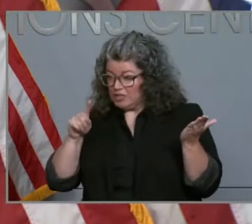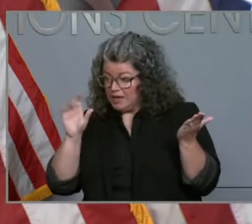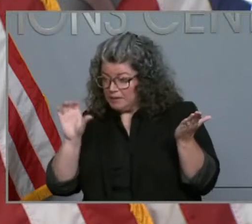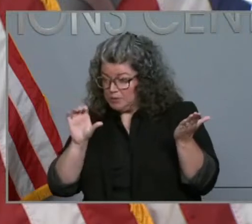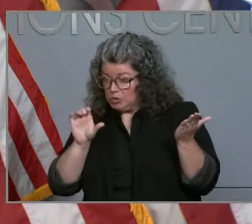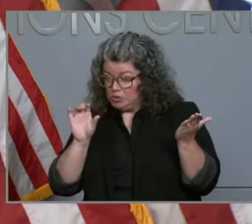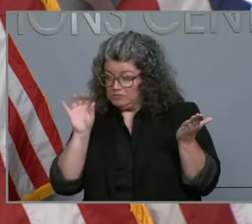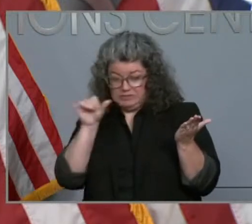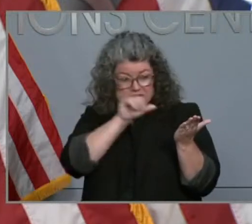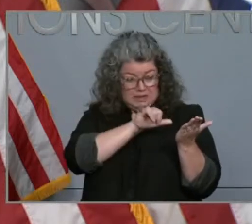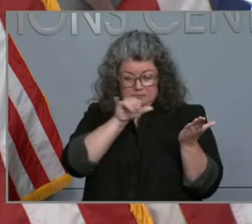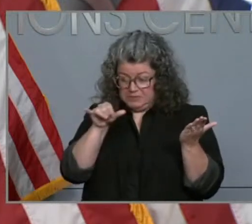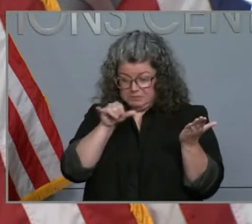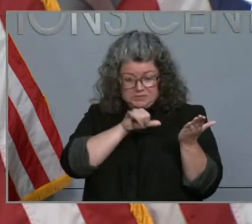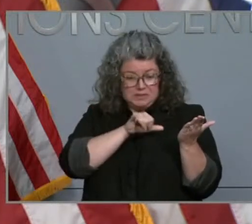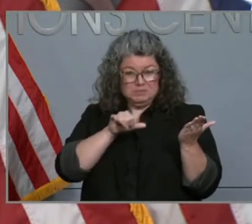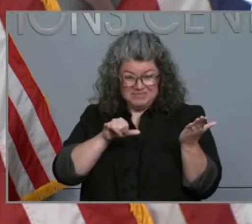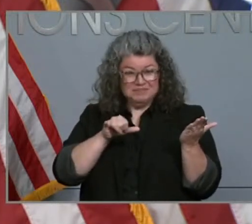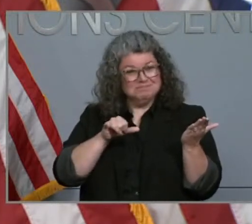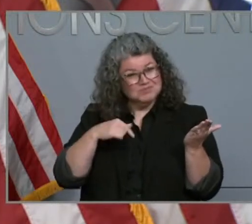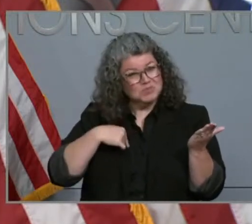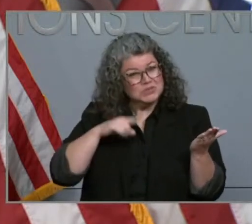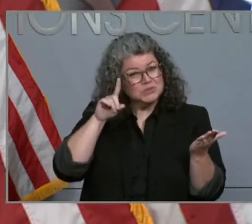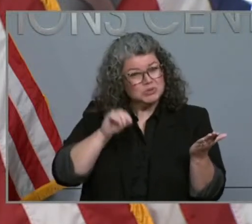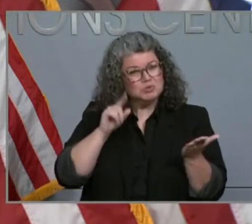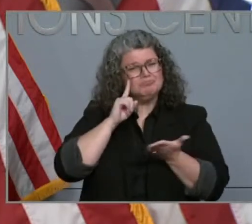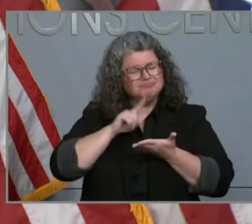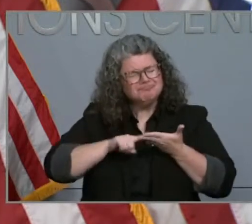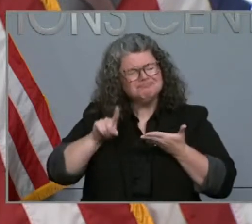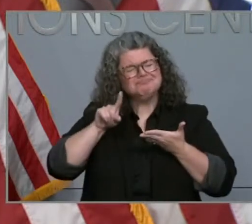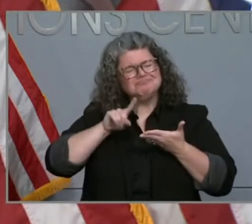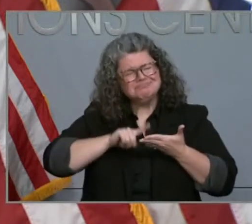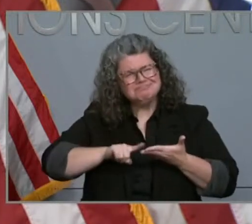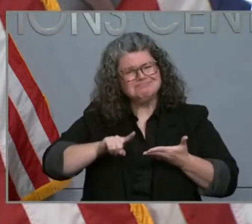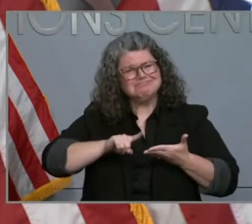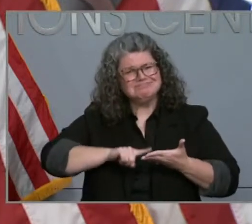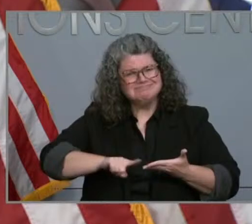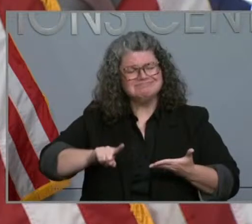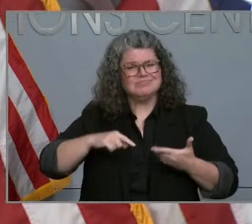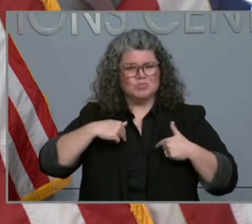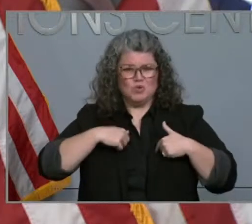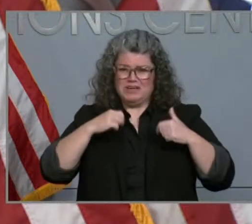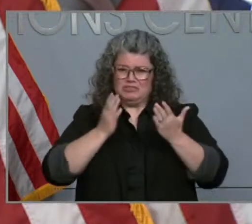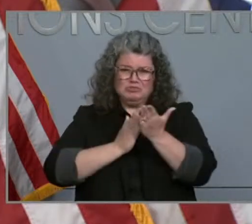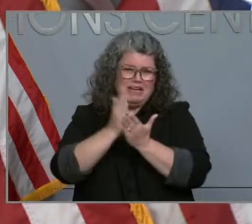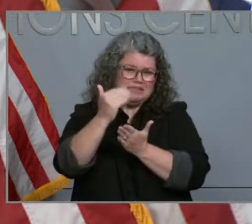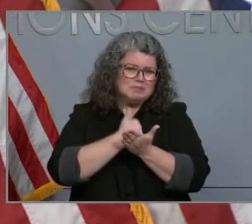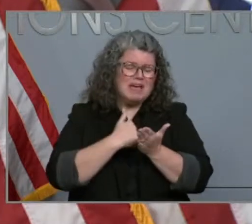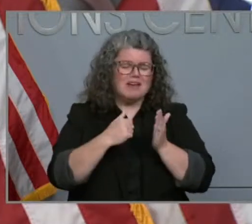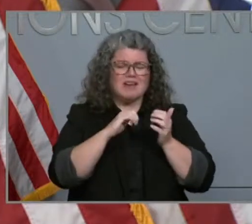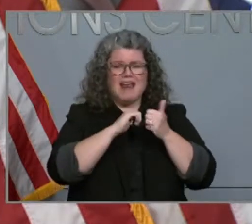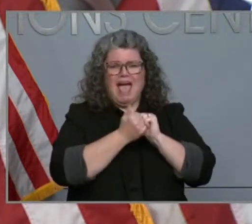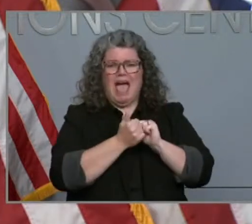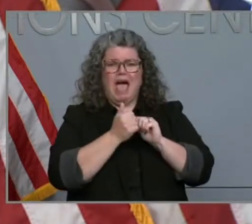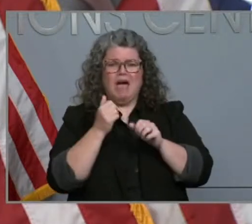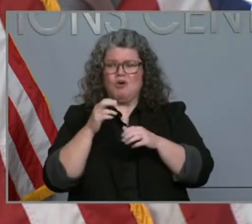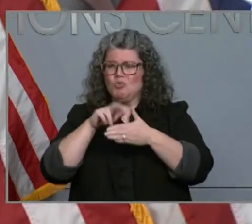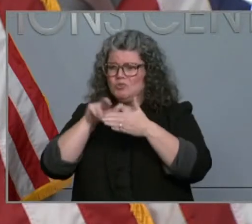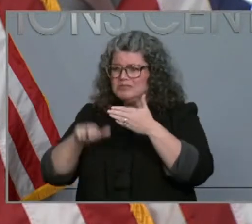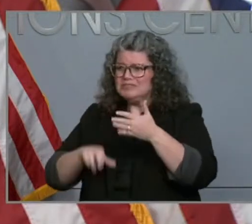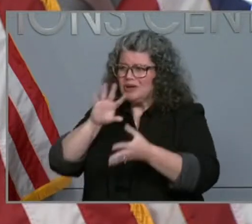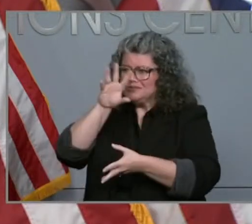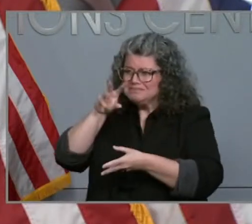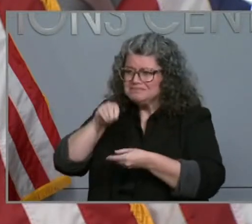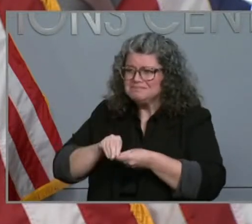board staff will put in front of their county members, this is how we got to our vote totals. This is how